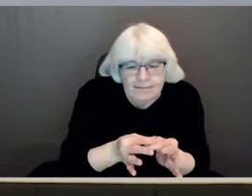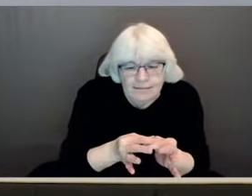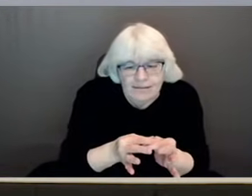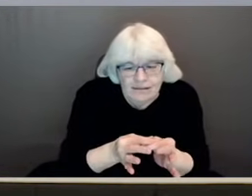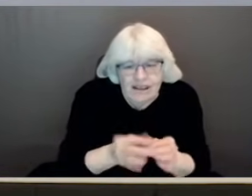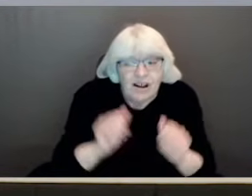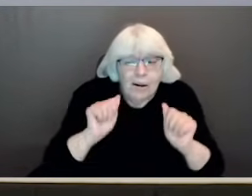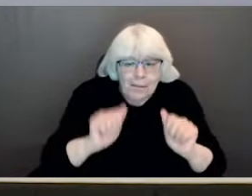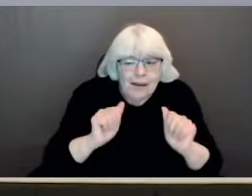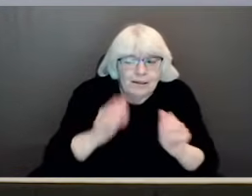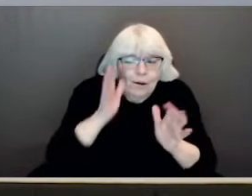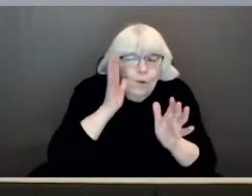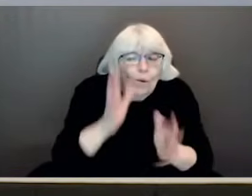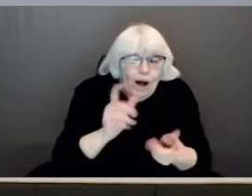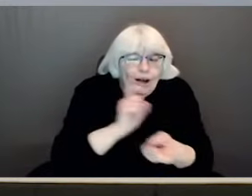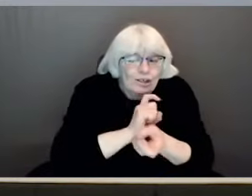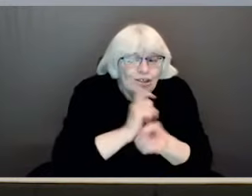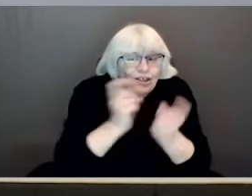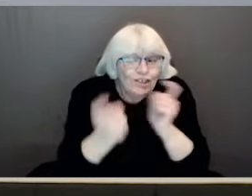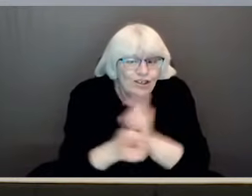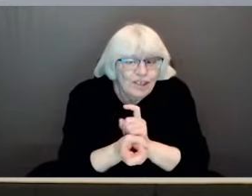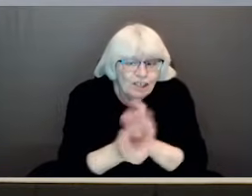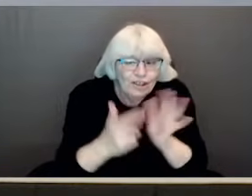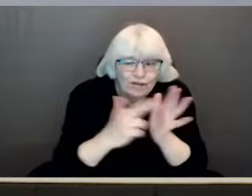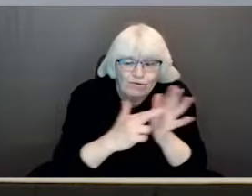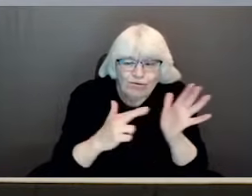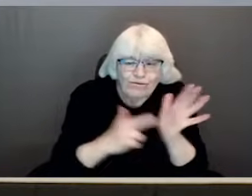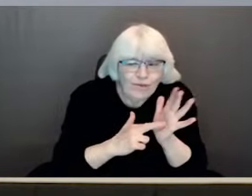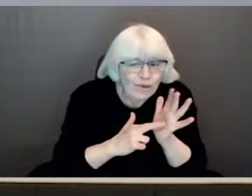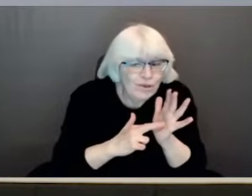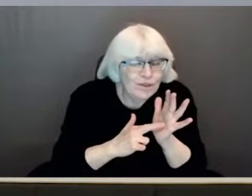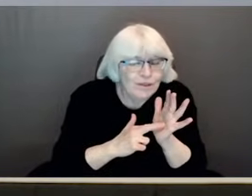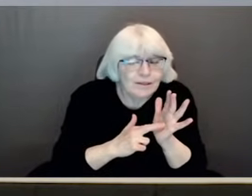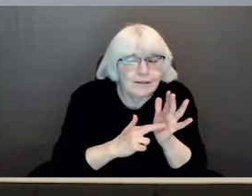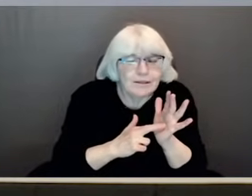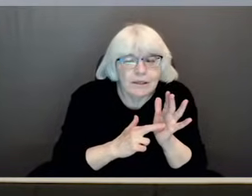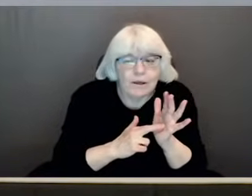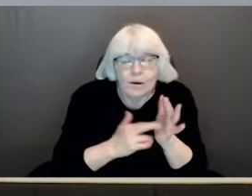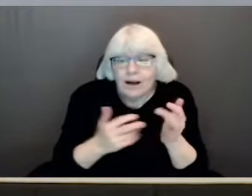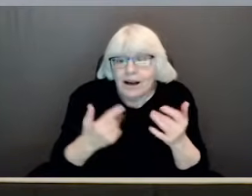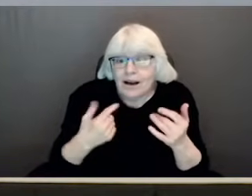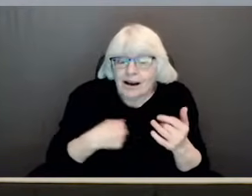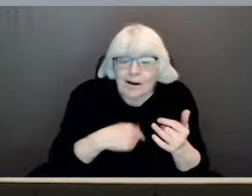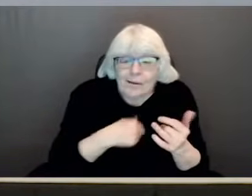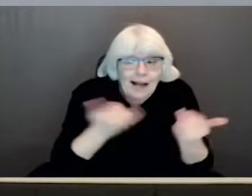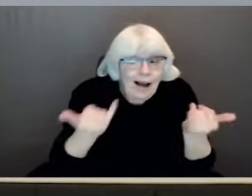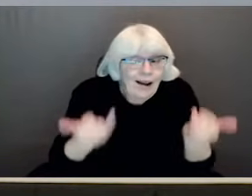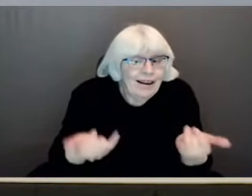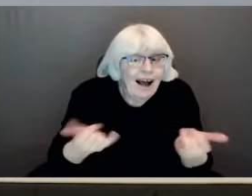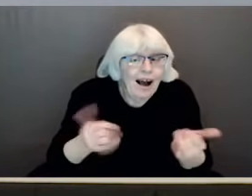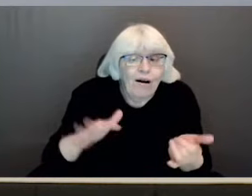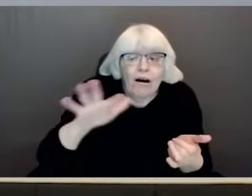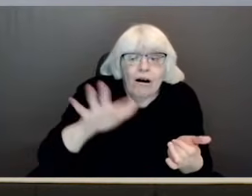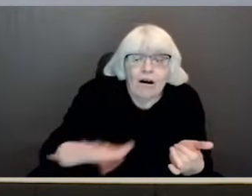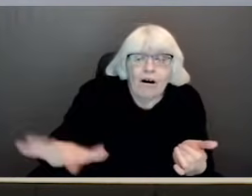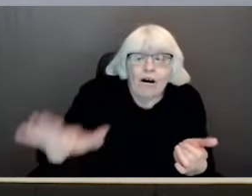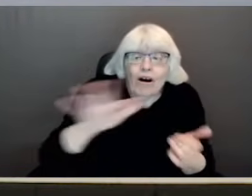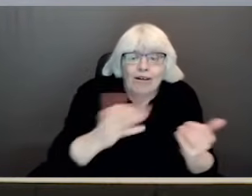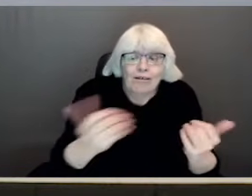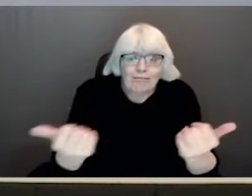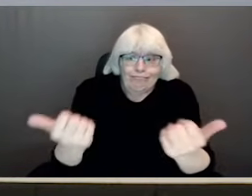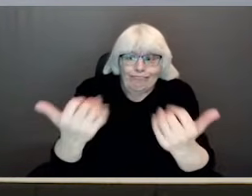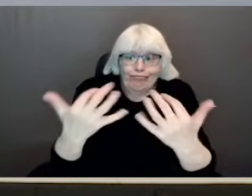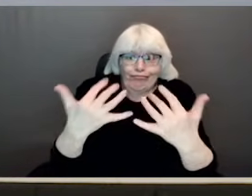to we have so much travel within Atlantic Canada, and when the 4th wave was happening and so many cases in our neighboring provinces, we really wanted